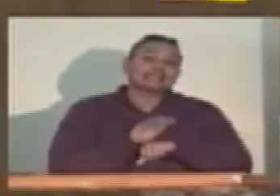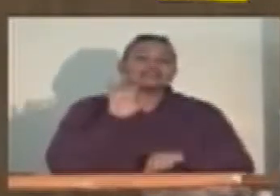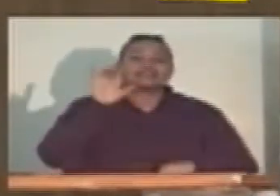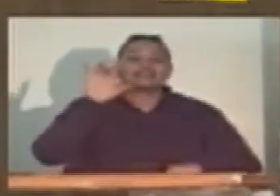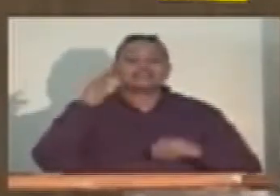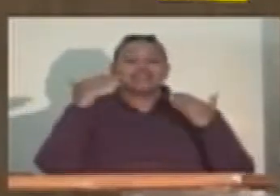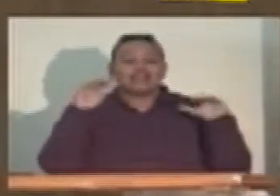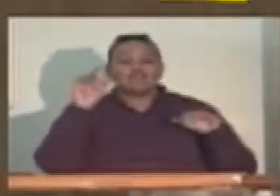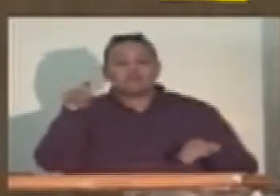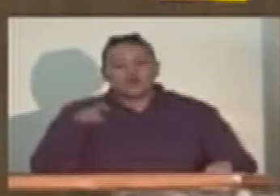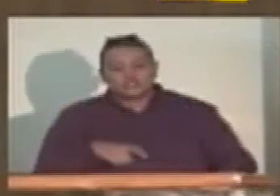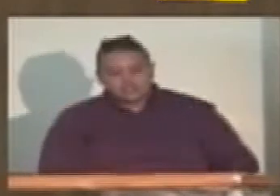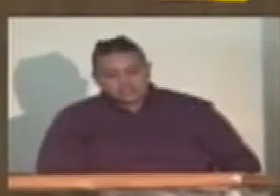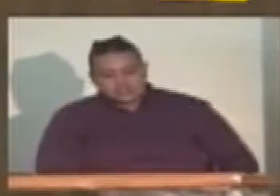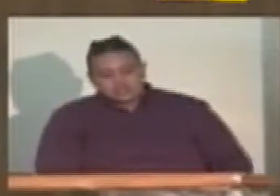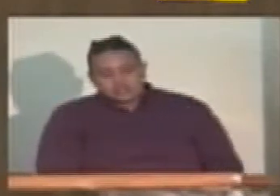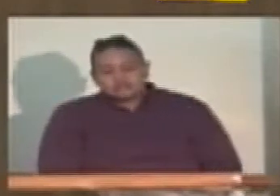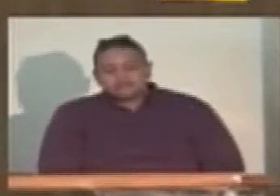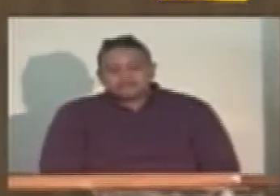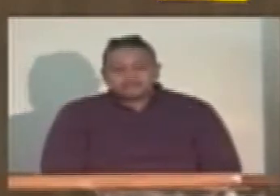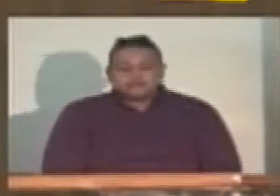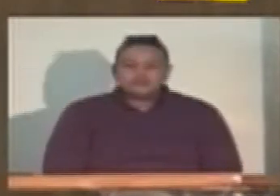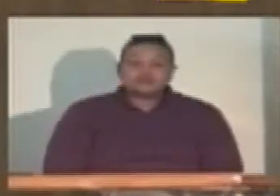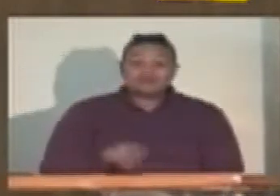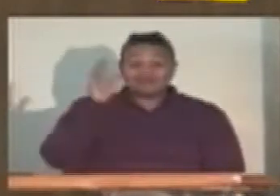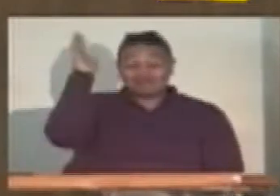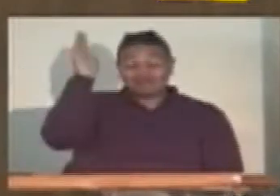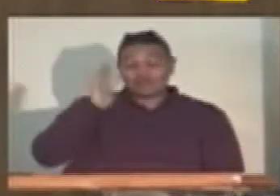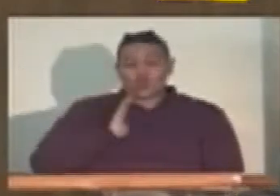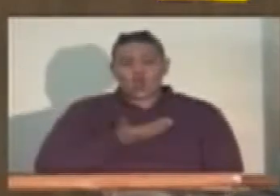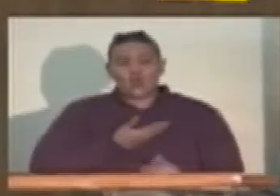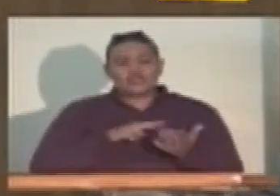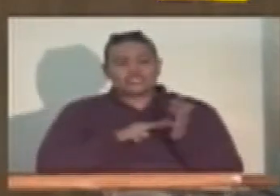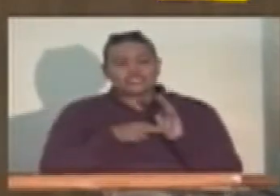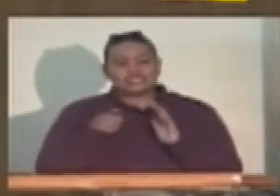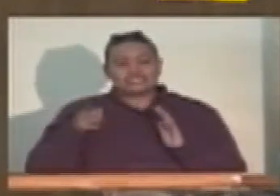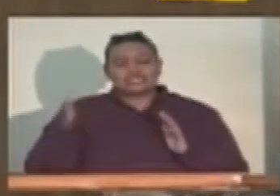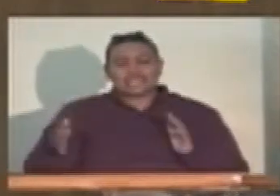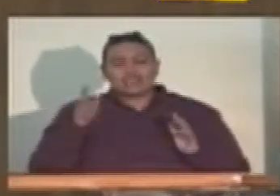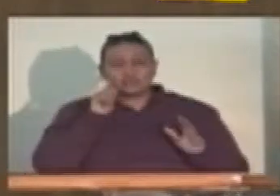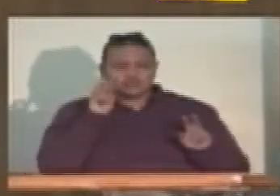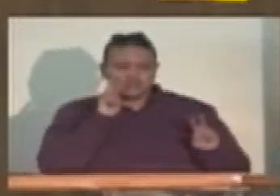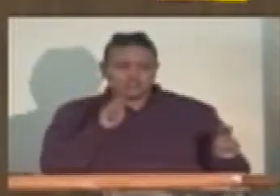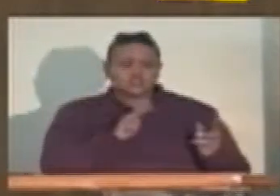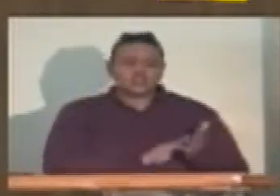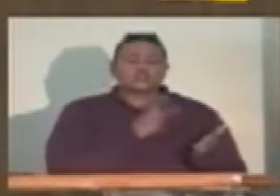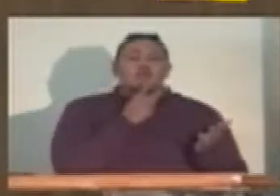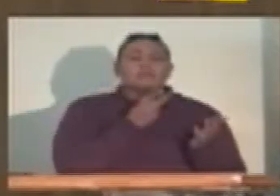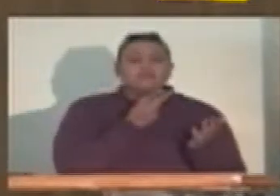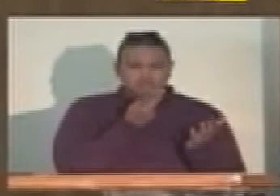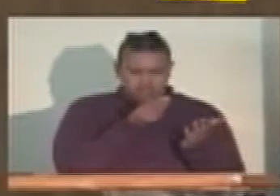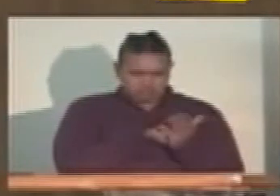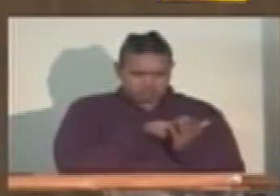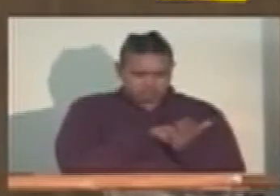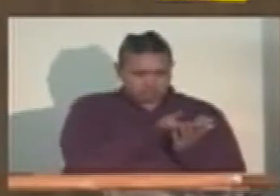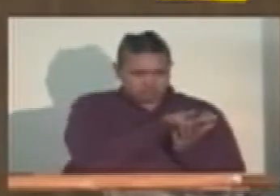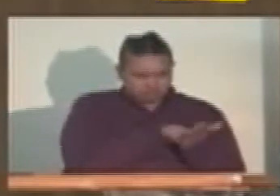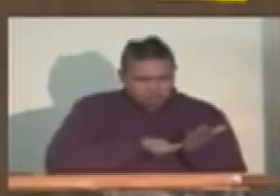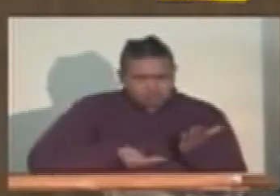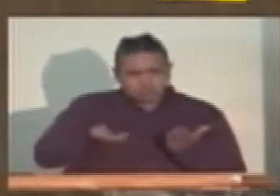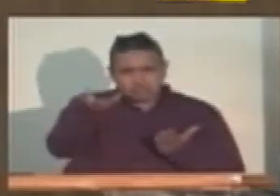CSEC level. Mr. Speaker, it is our intention on this side to double the per capita allocation for those